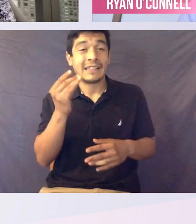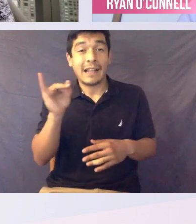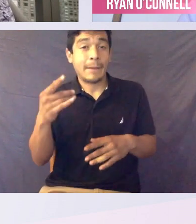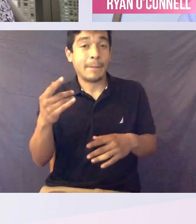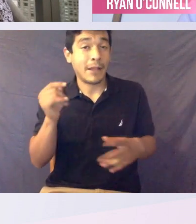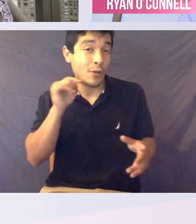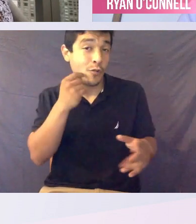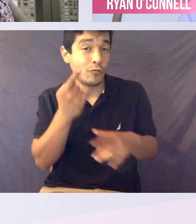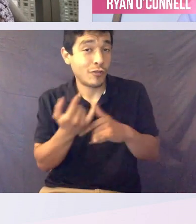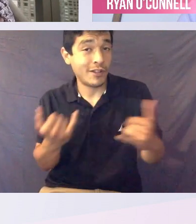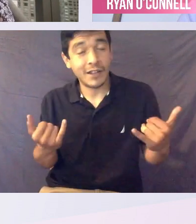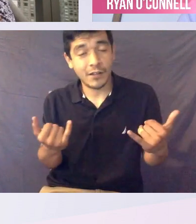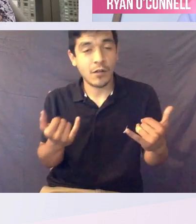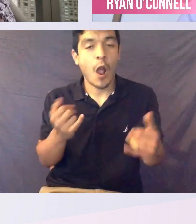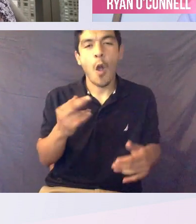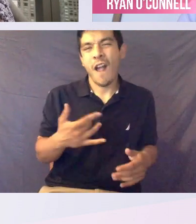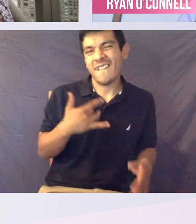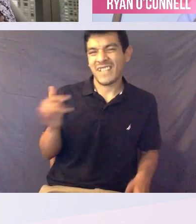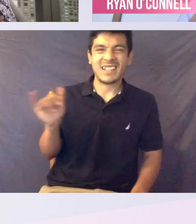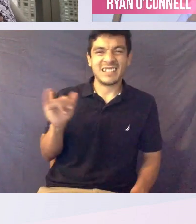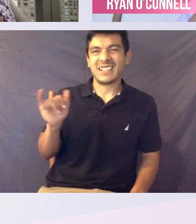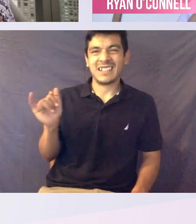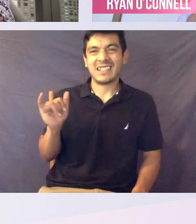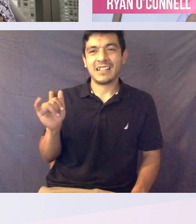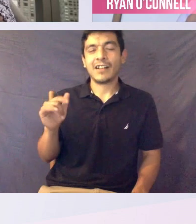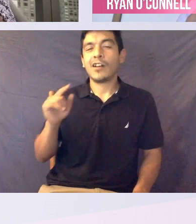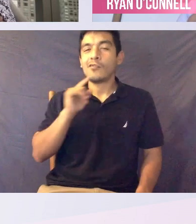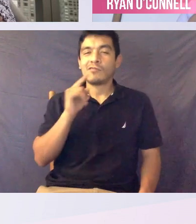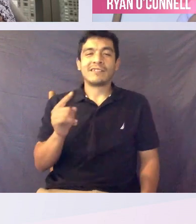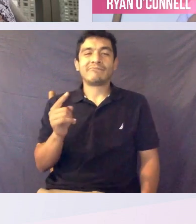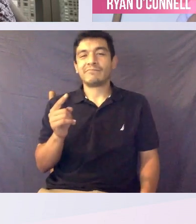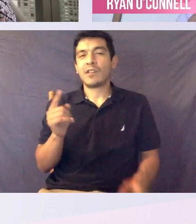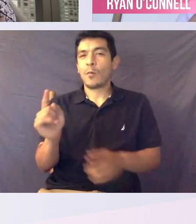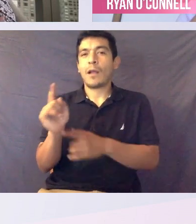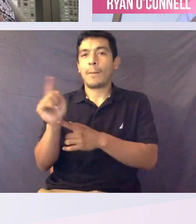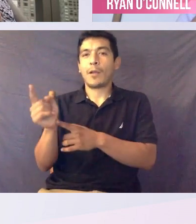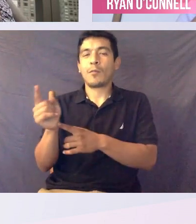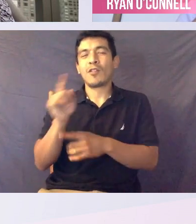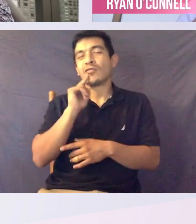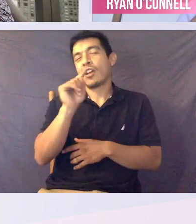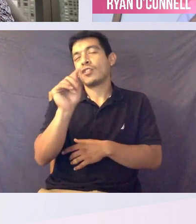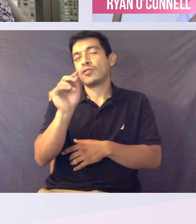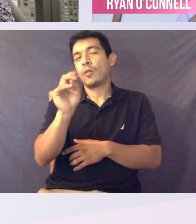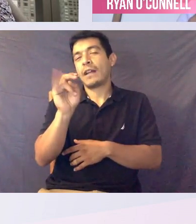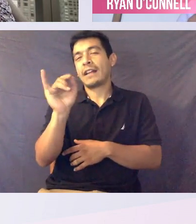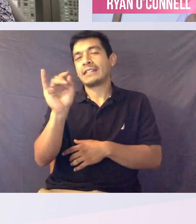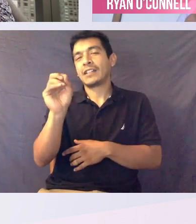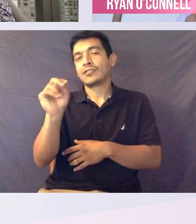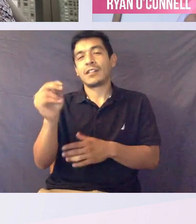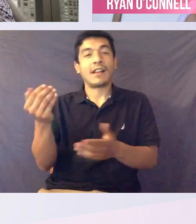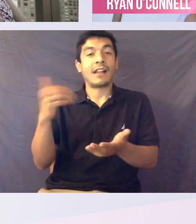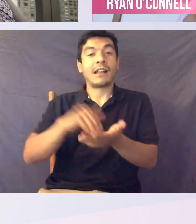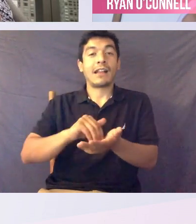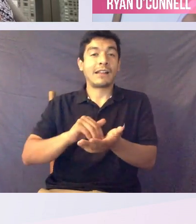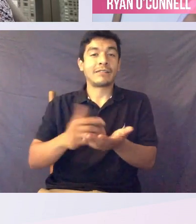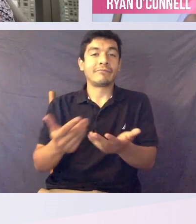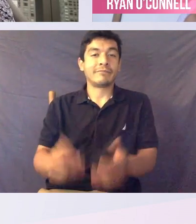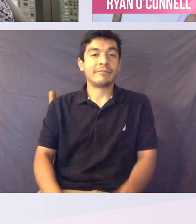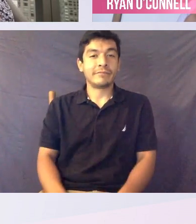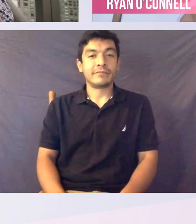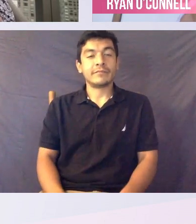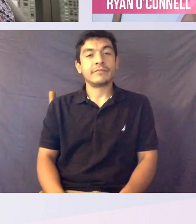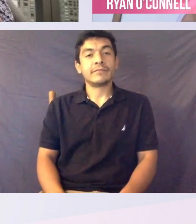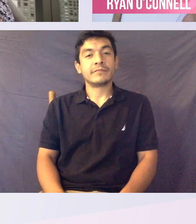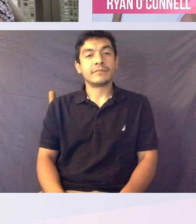you know, like, it feels like a glorified version of tokenization. And so, you know, I think